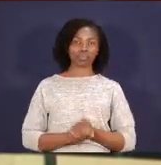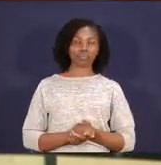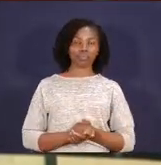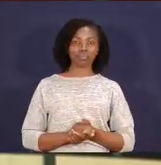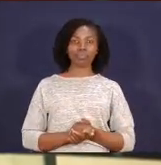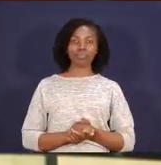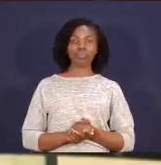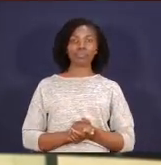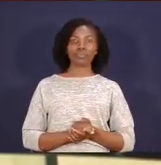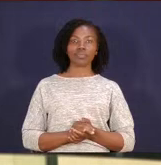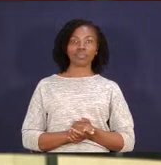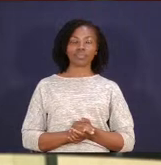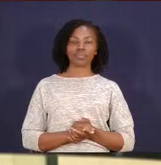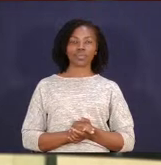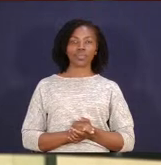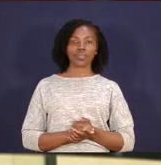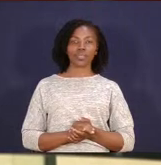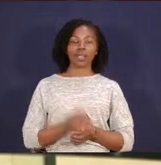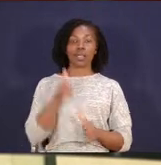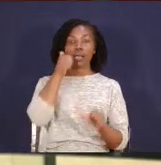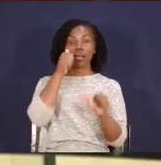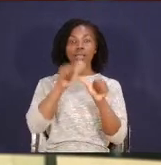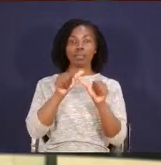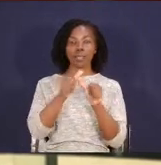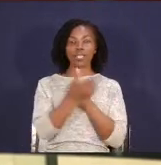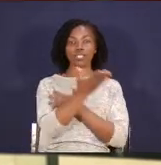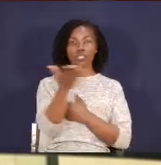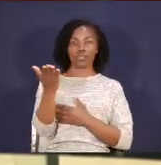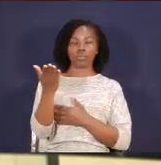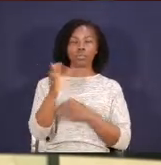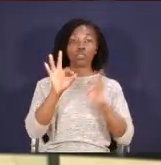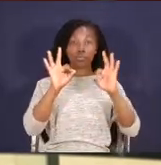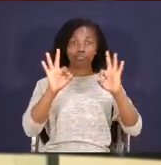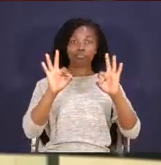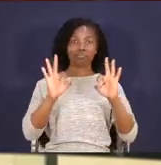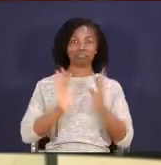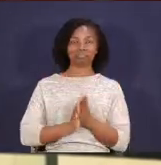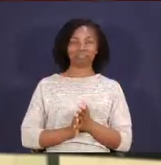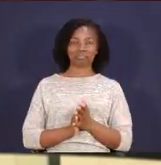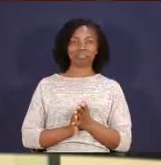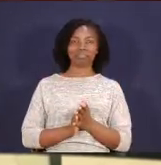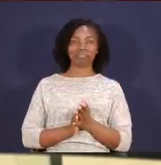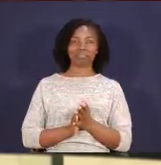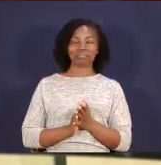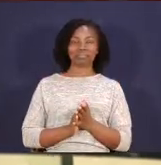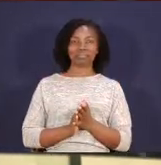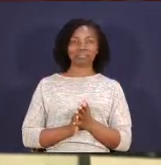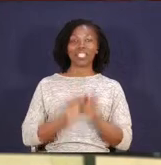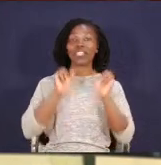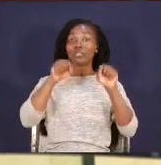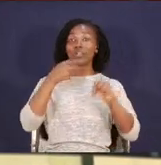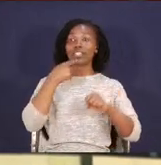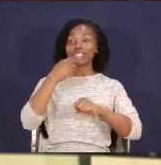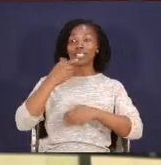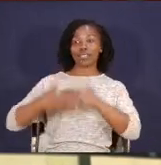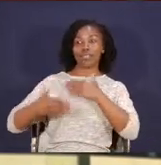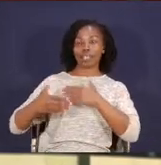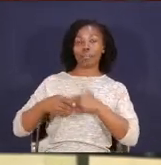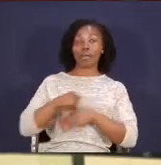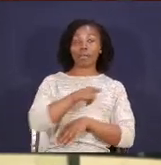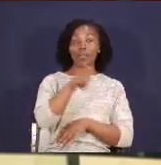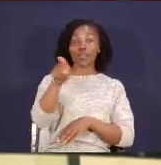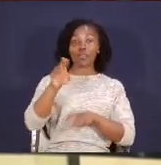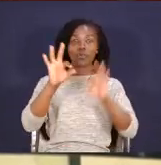Now, let me just remind us that you're looking good. And probably you can tell somebody next to you that you're looking